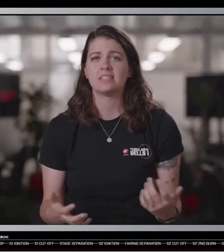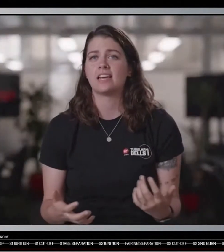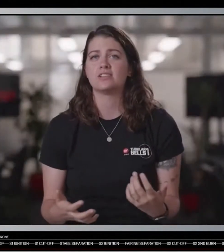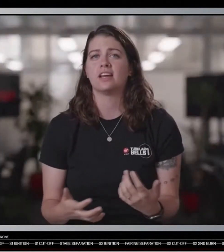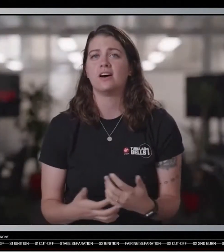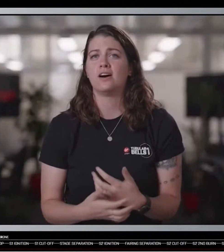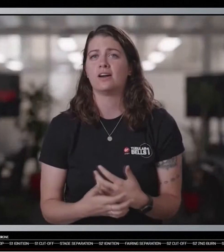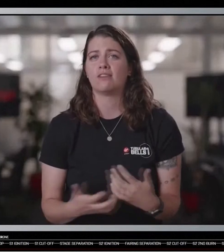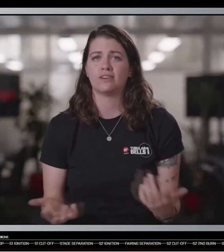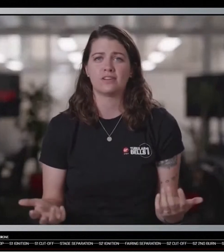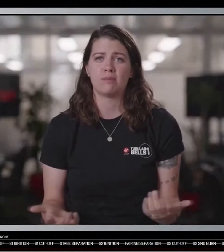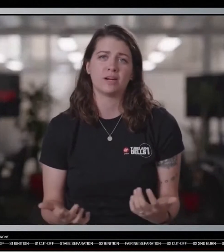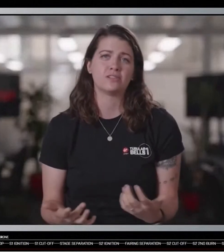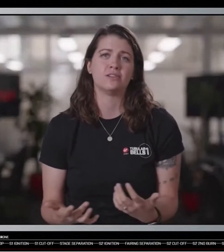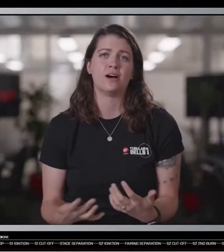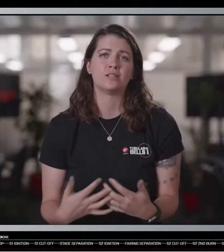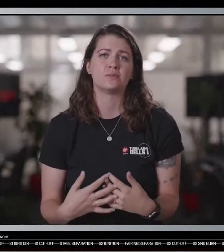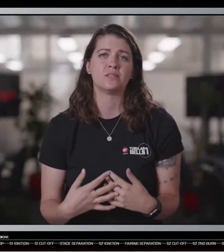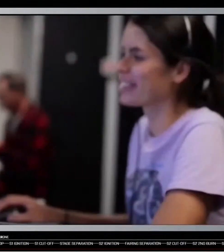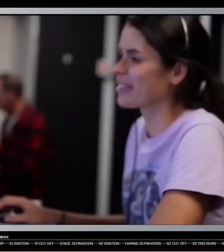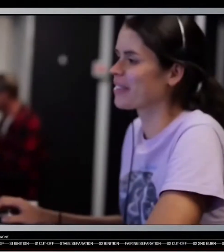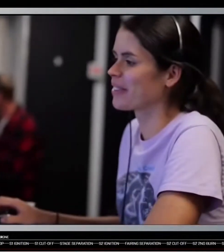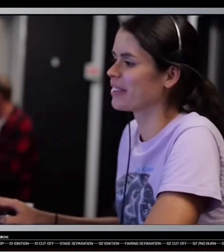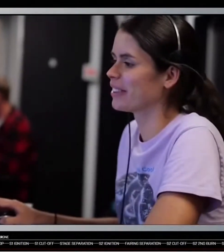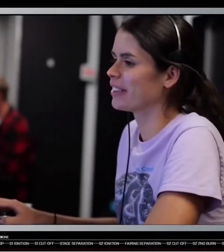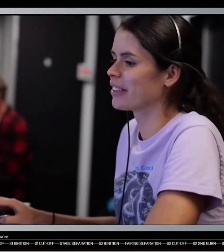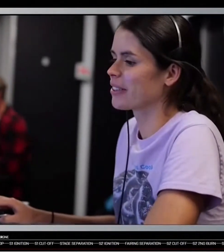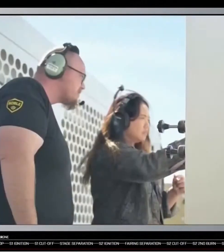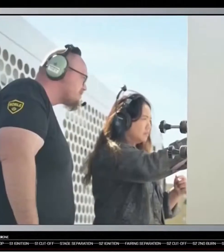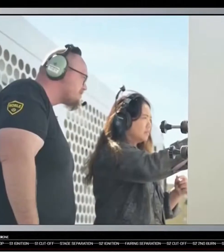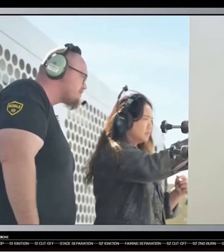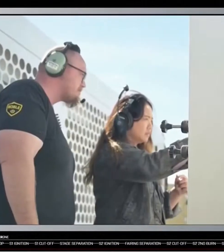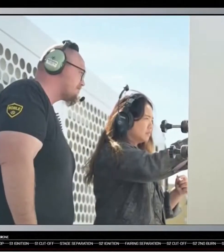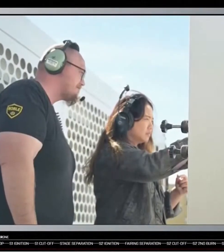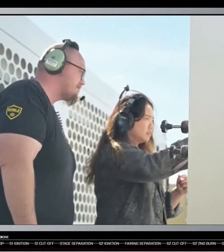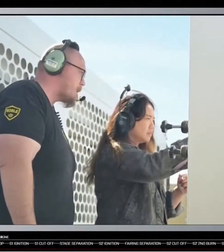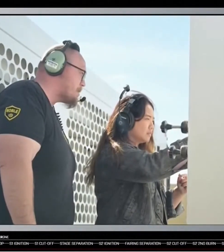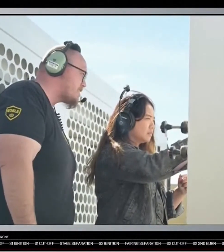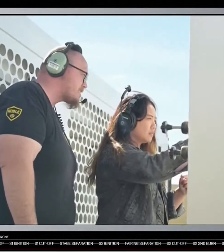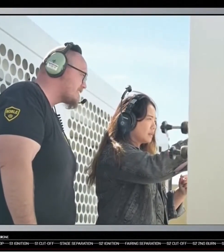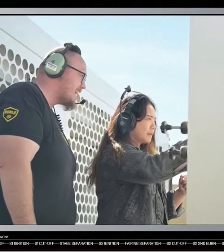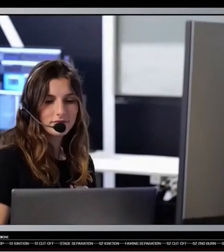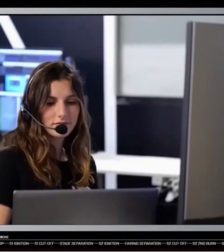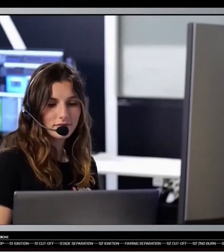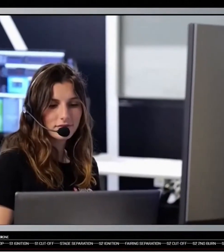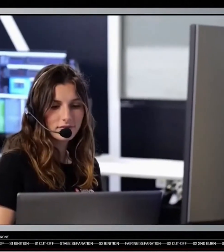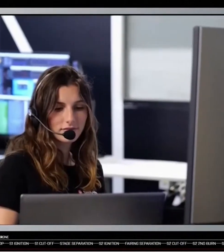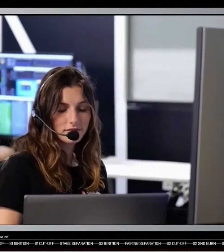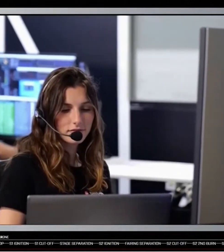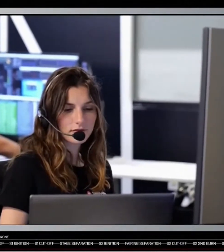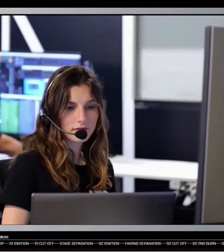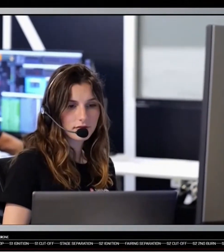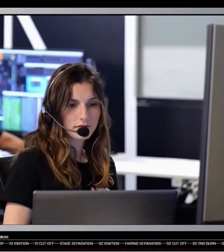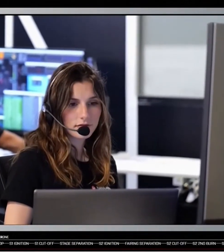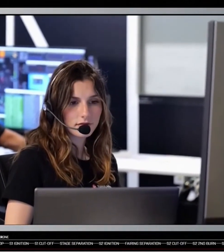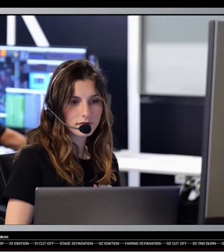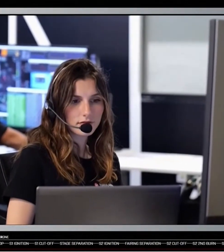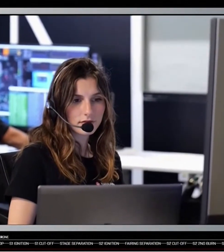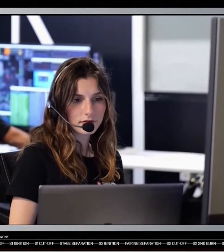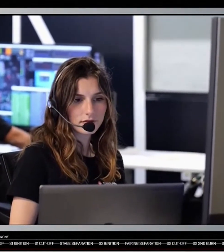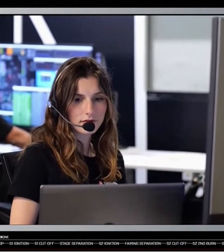much representation on our first operational launch was really, really special to be a part of, because I think it's the next step forward as